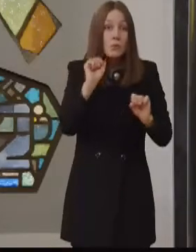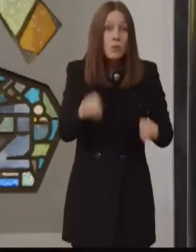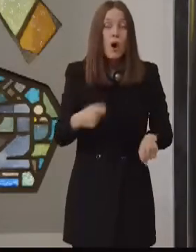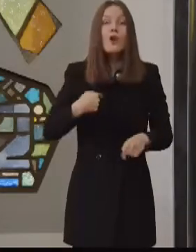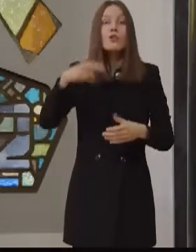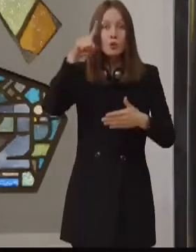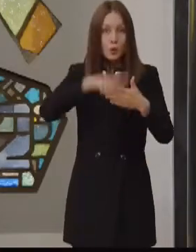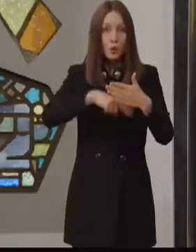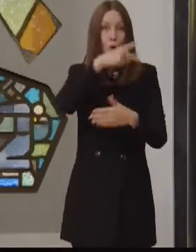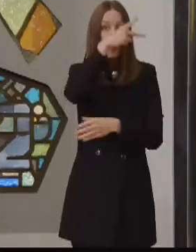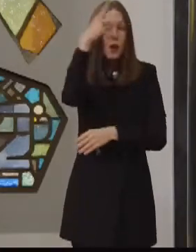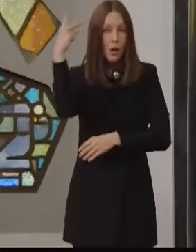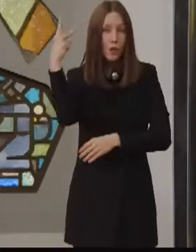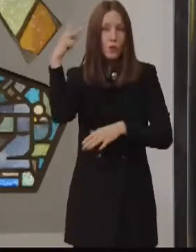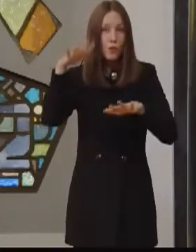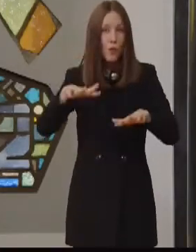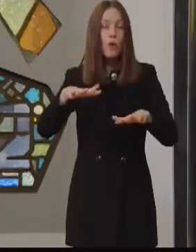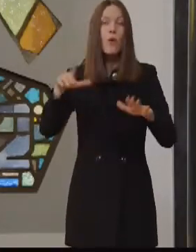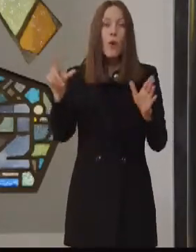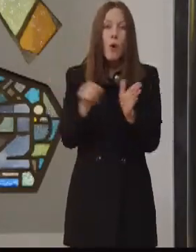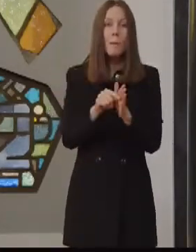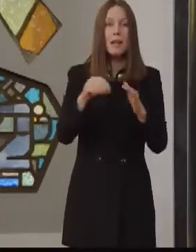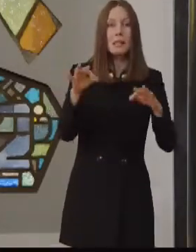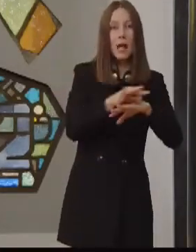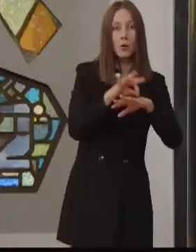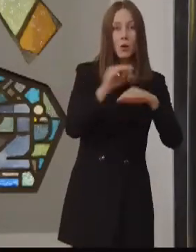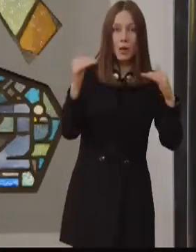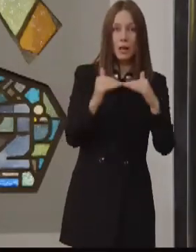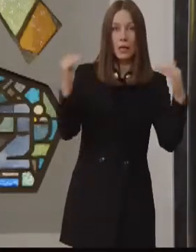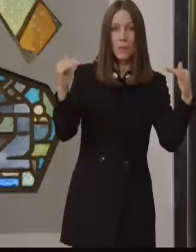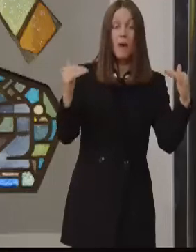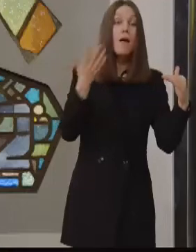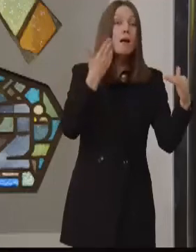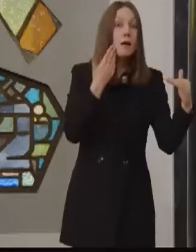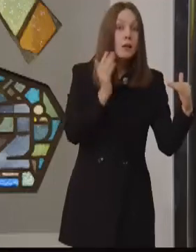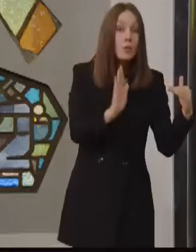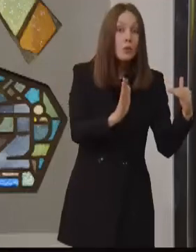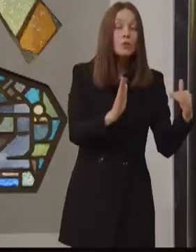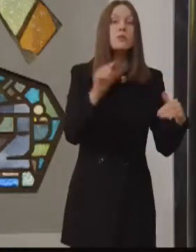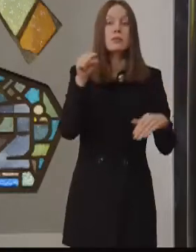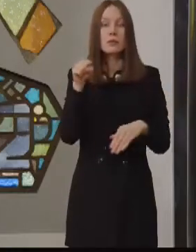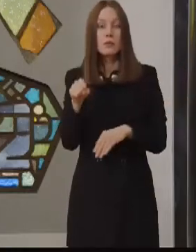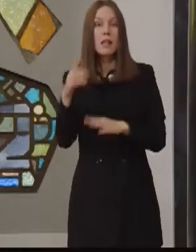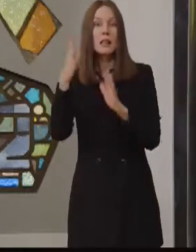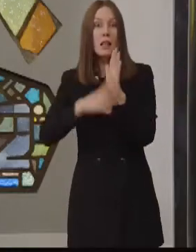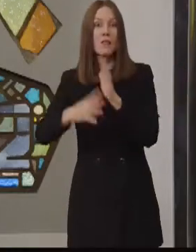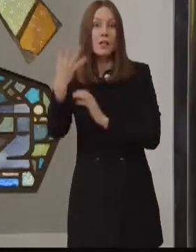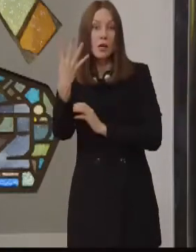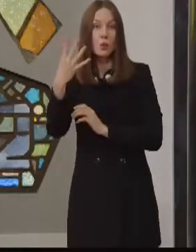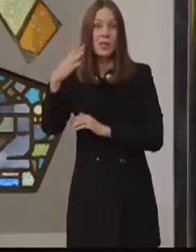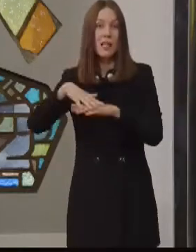can openly say that I believe that we have to have marriage equality. But